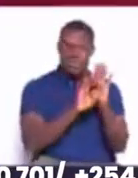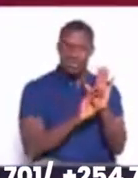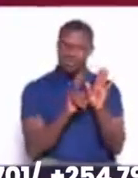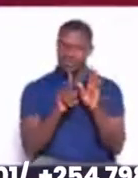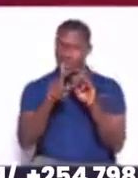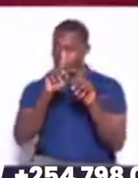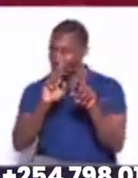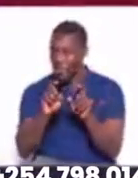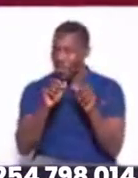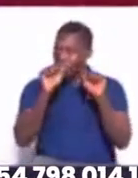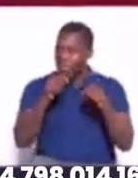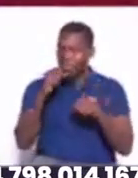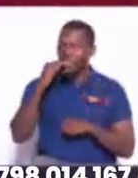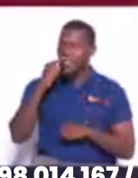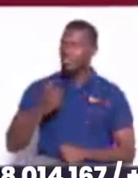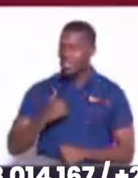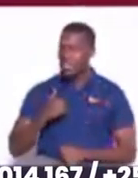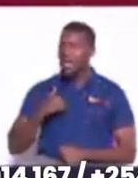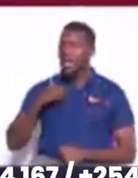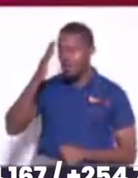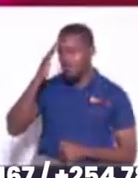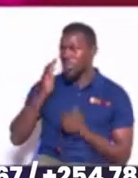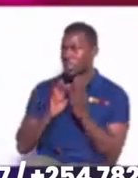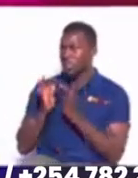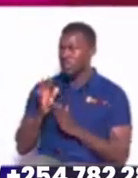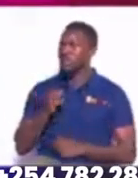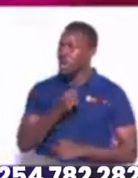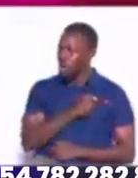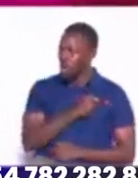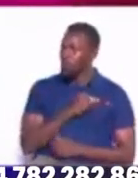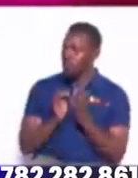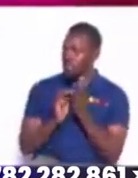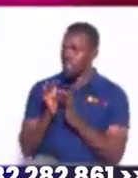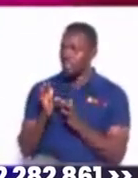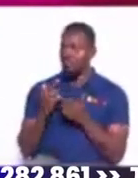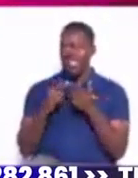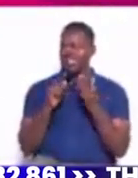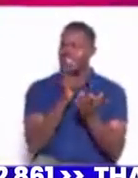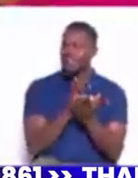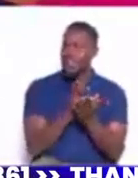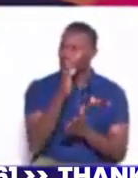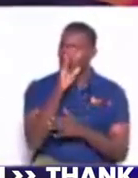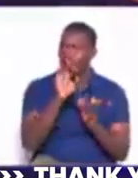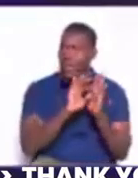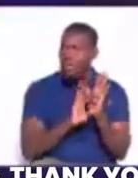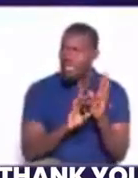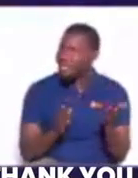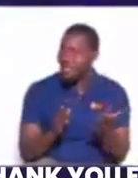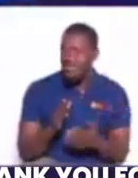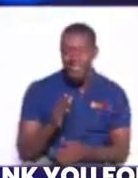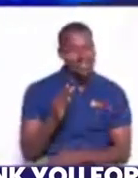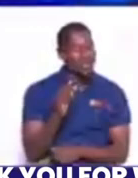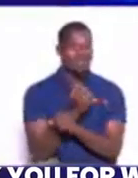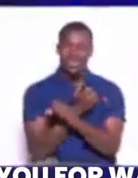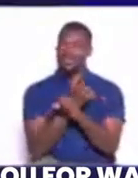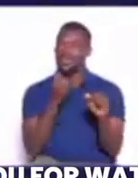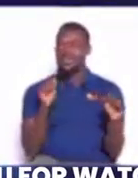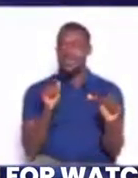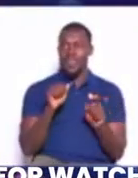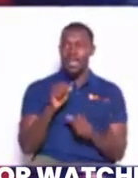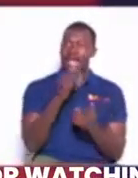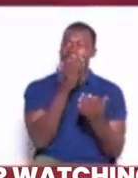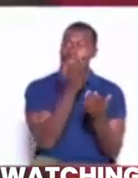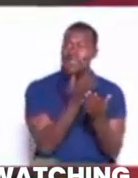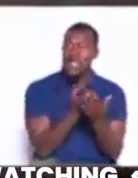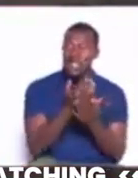him? Now by this we know that we know him. What's the evidence that we know Christ? Because